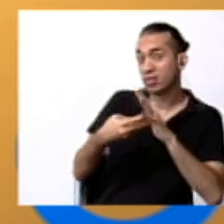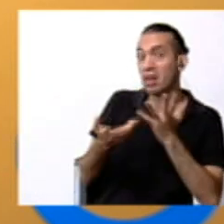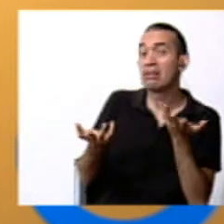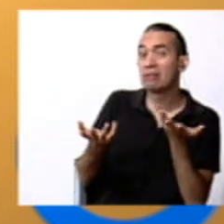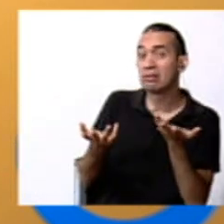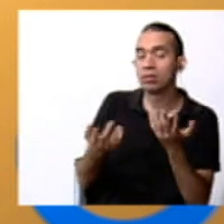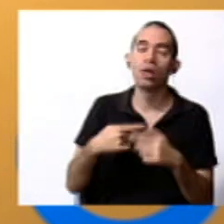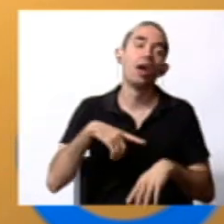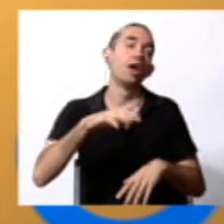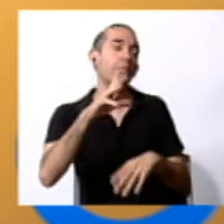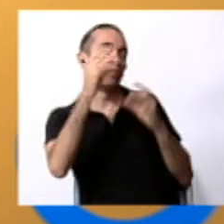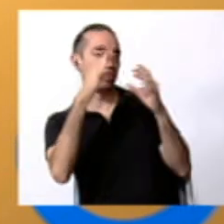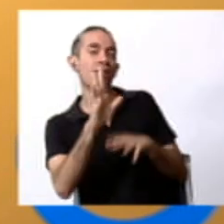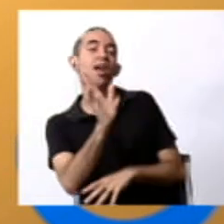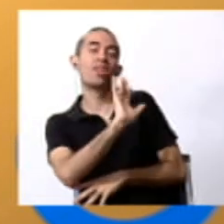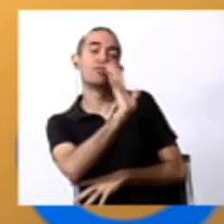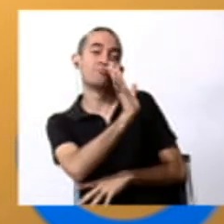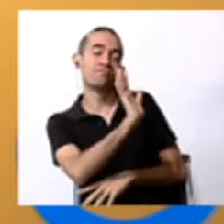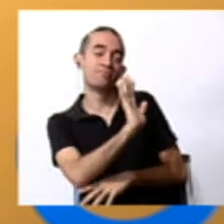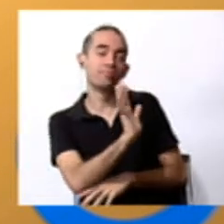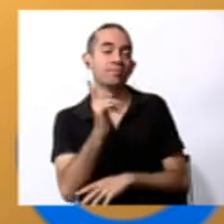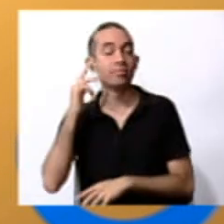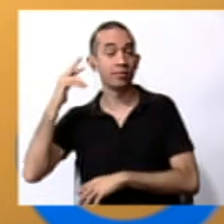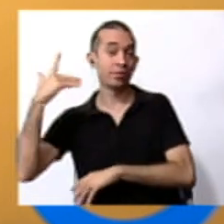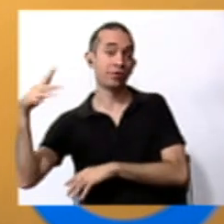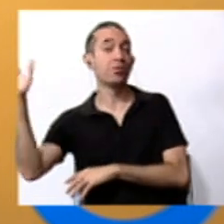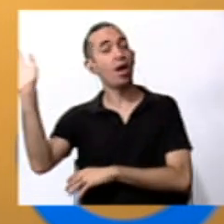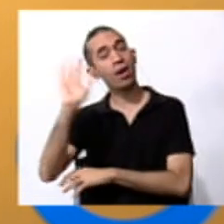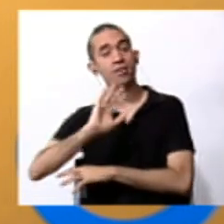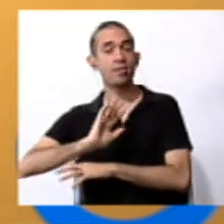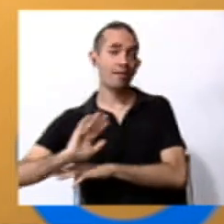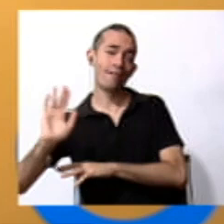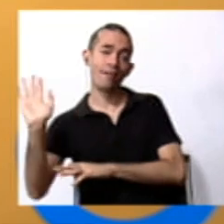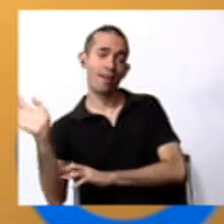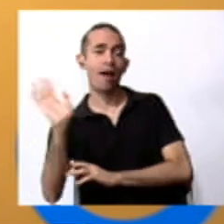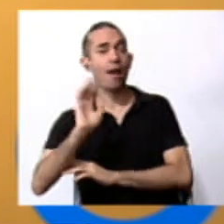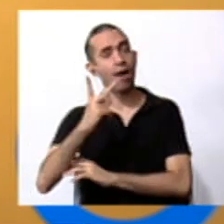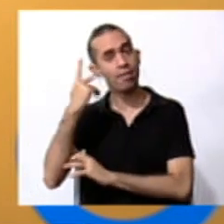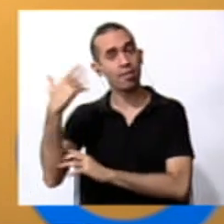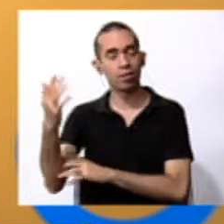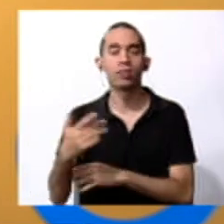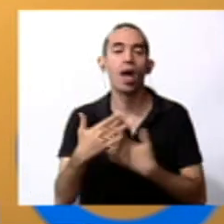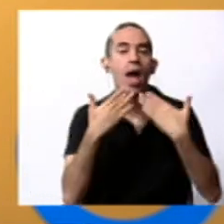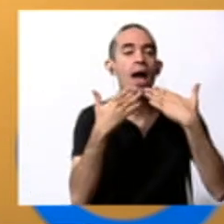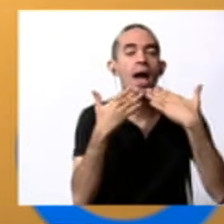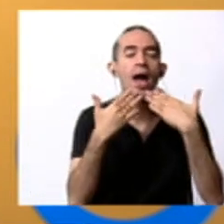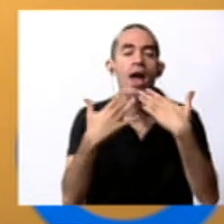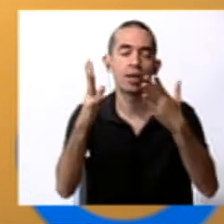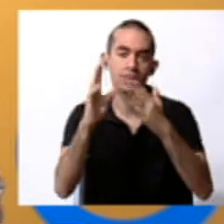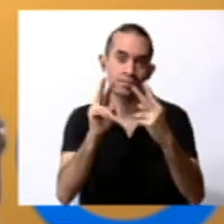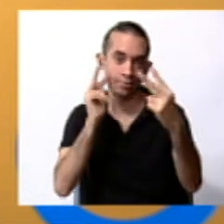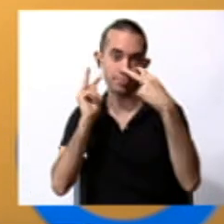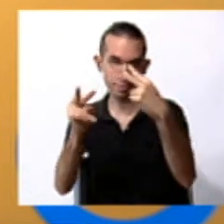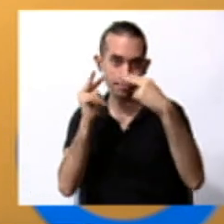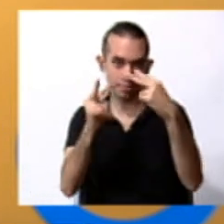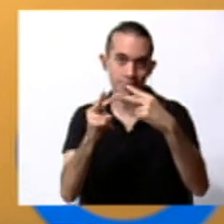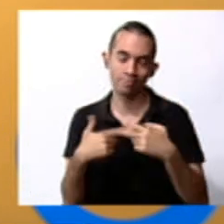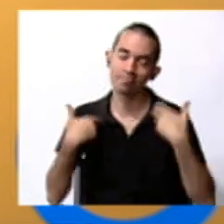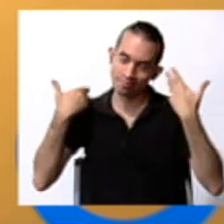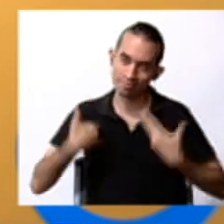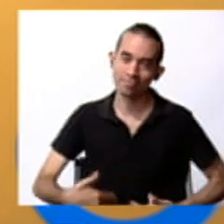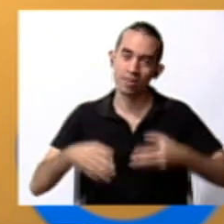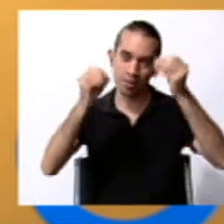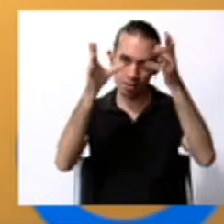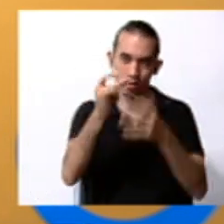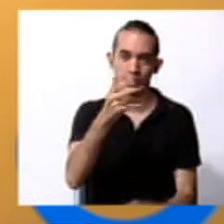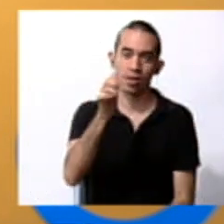it's time goodbye. To leave. Okay? See so, you thank you very much for joining today. It was me, Teacher